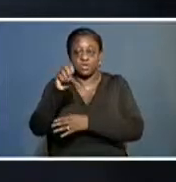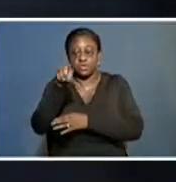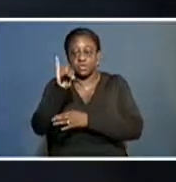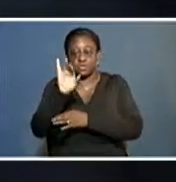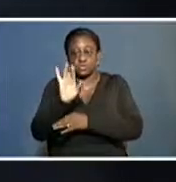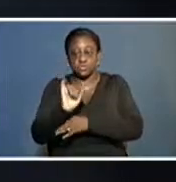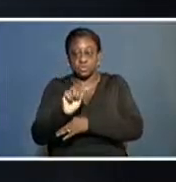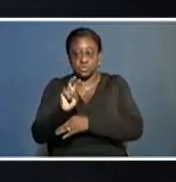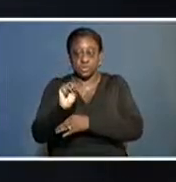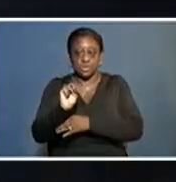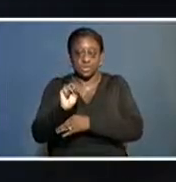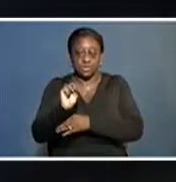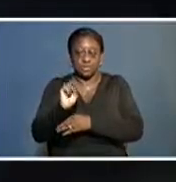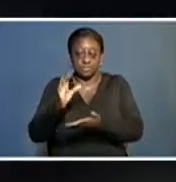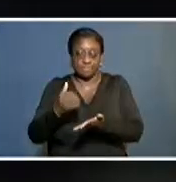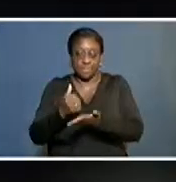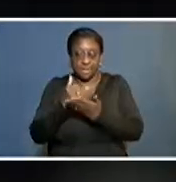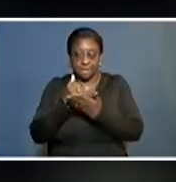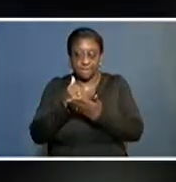Disaster Relief Rotary District